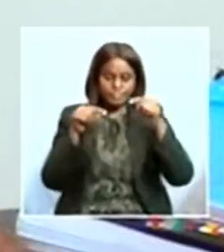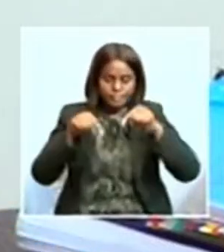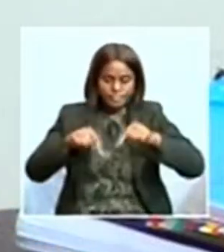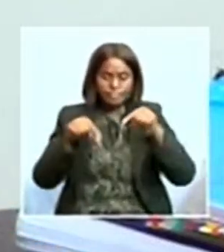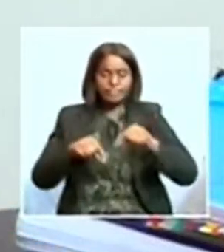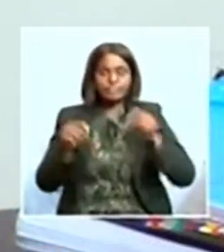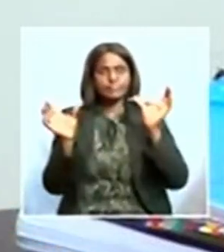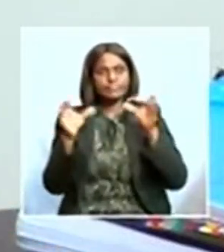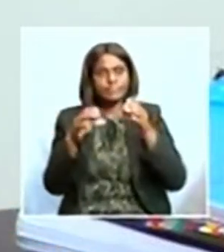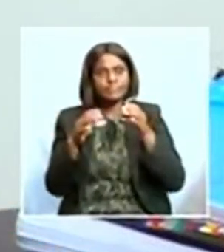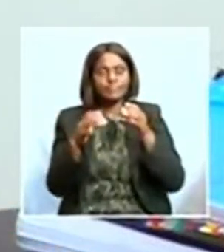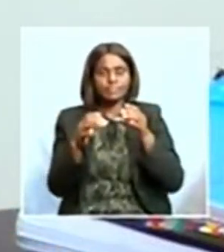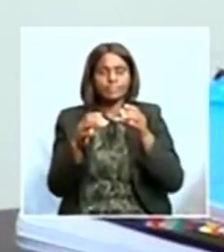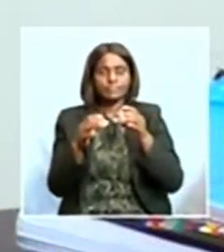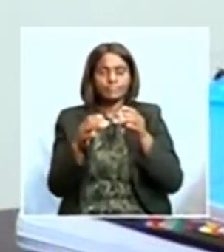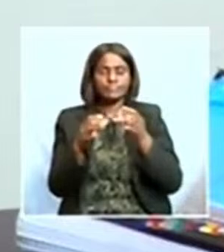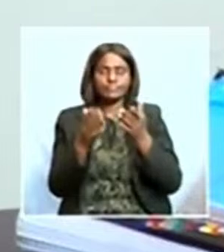committee,